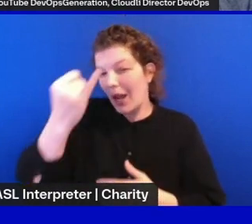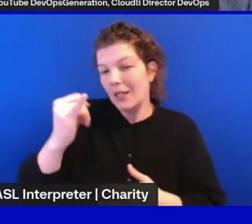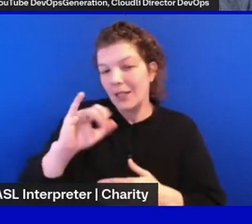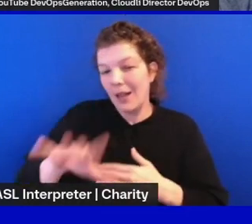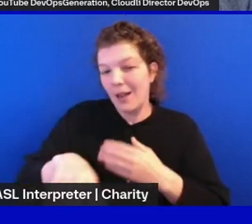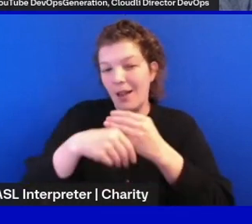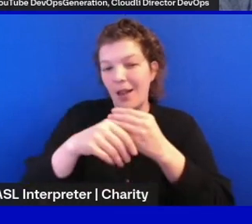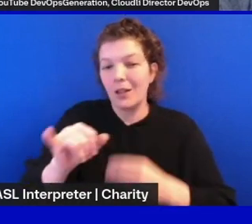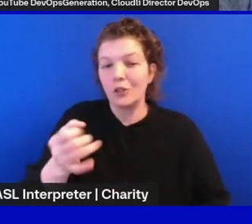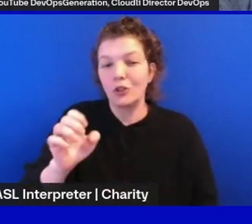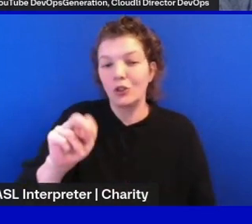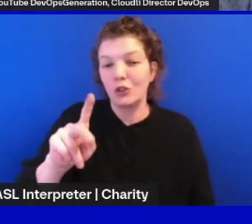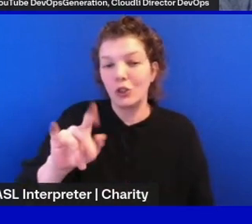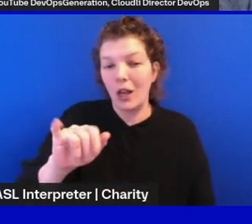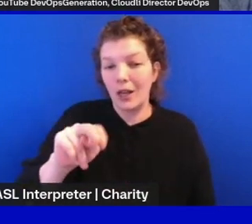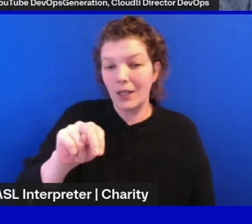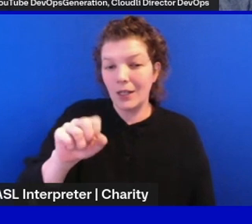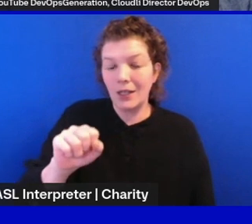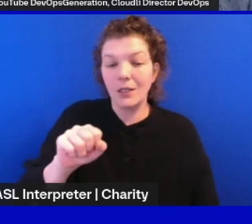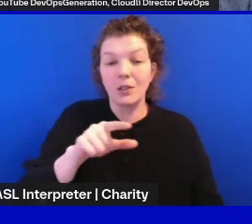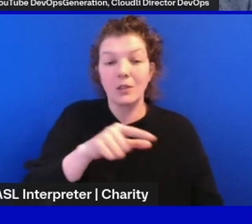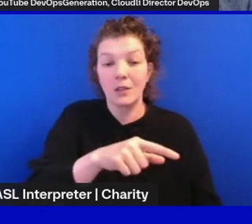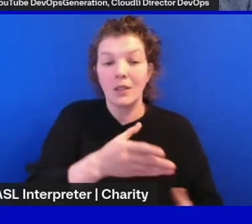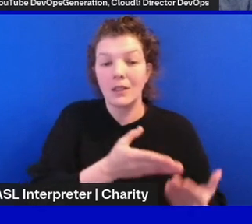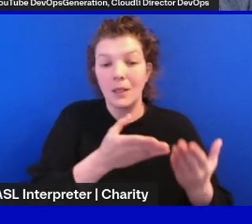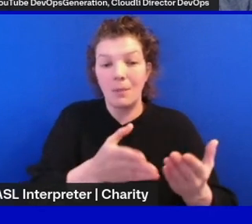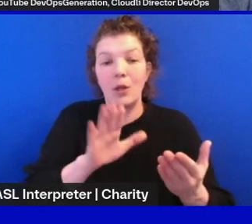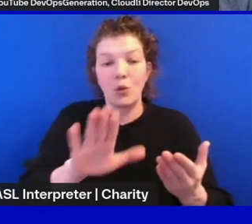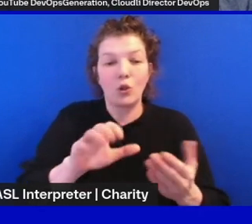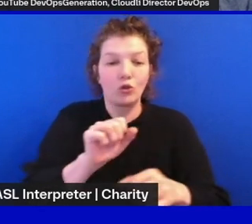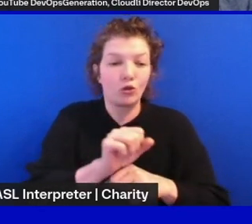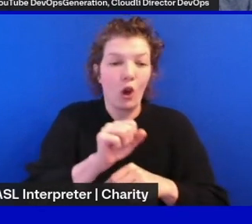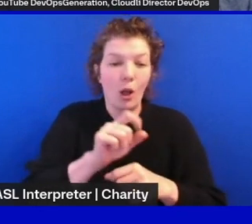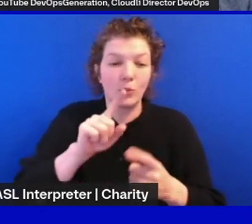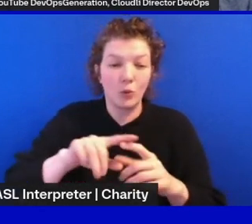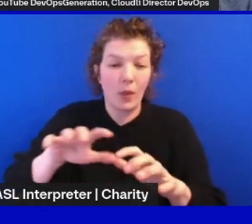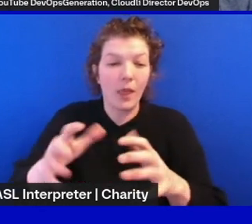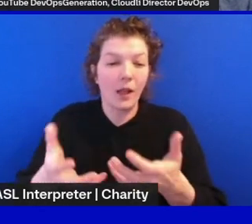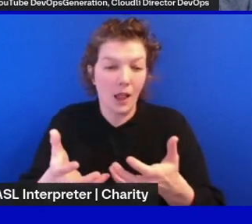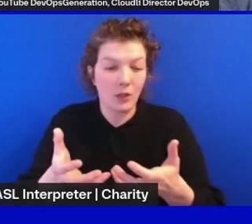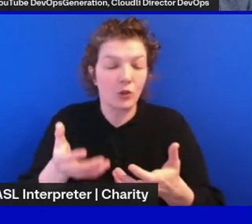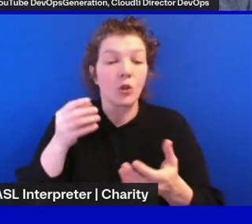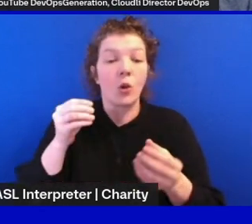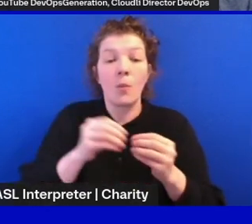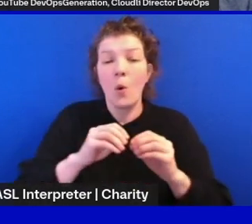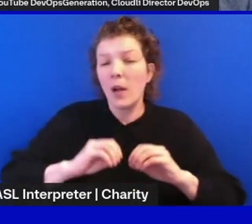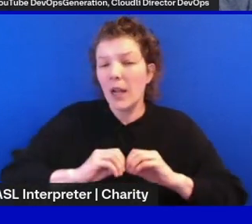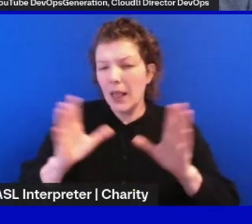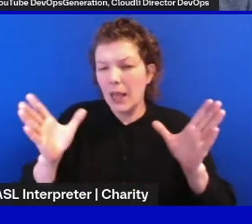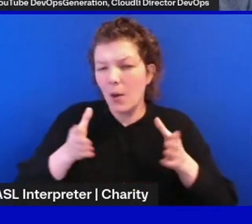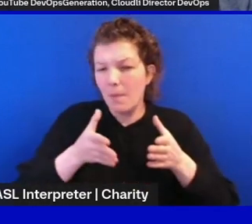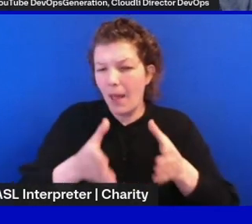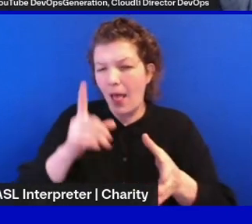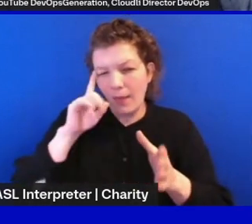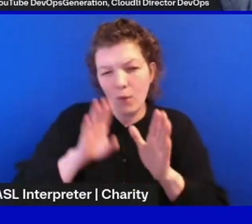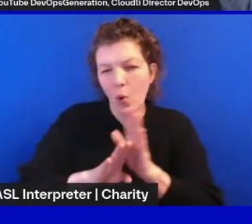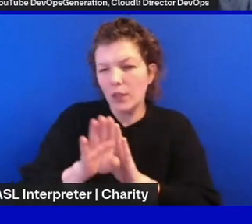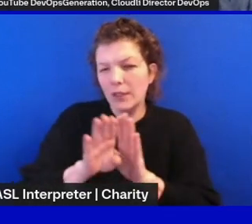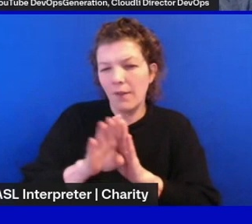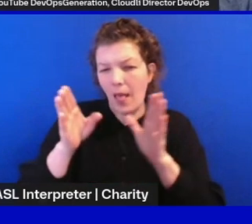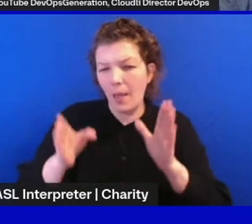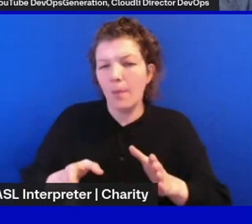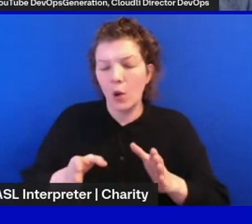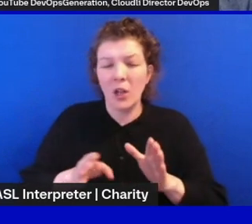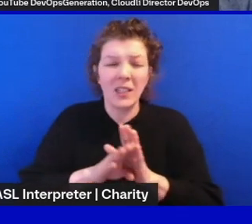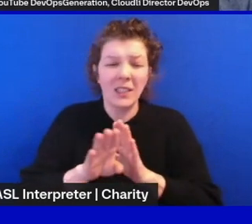the cluster. And 2 reasons for that: it gives a clear path for a developer to deploy, and developers typically know how to